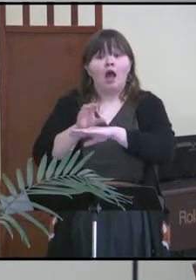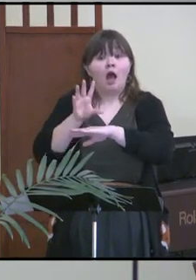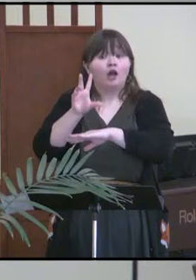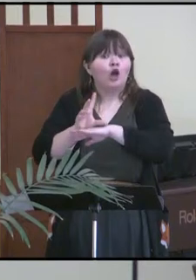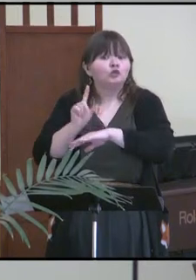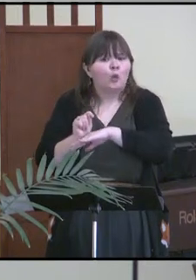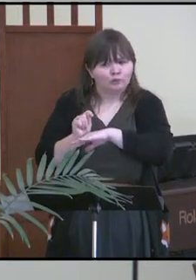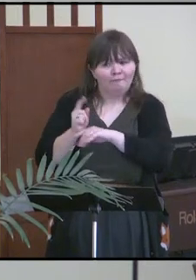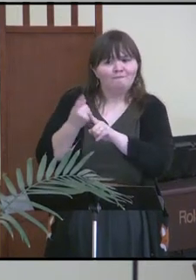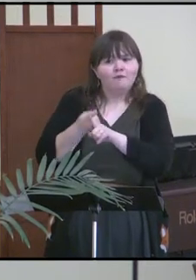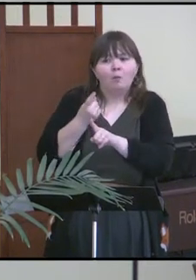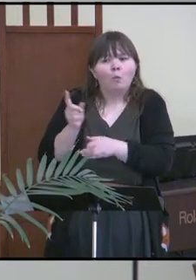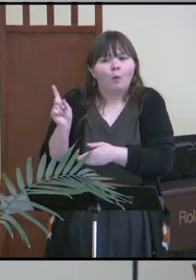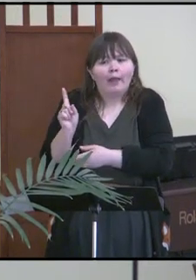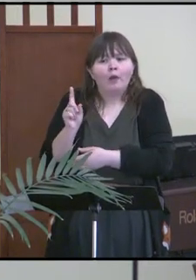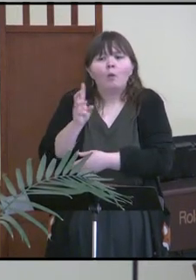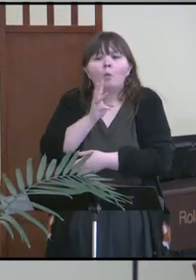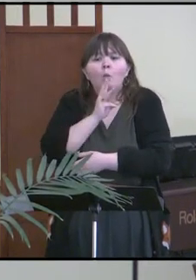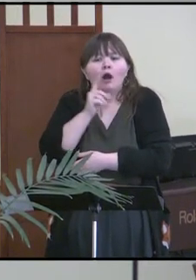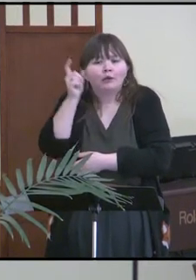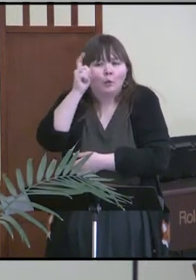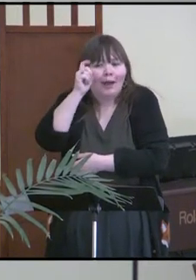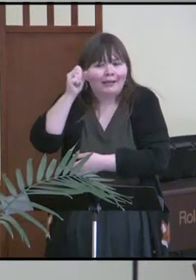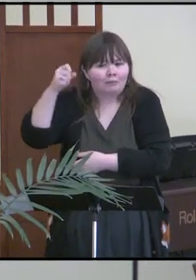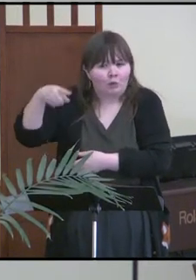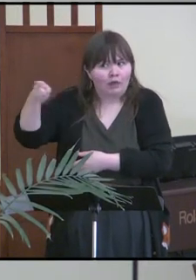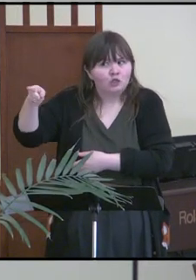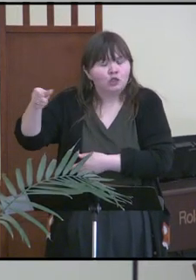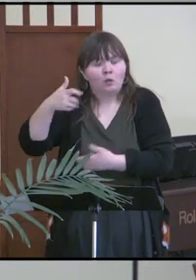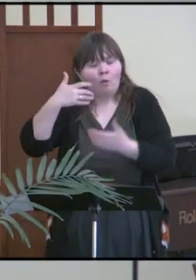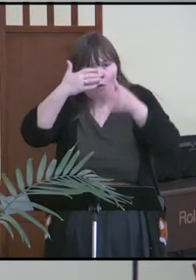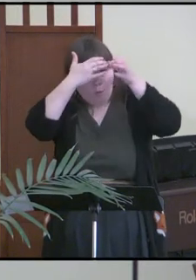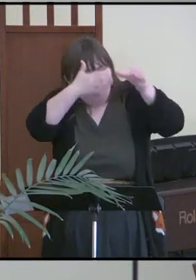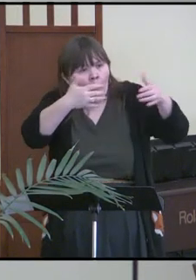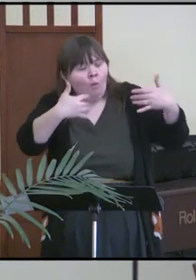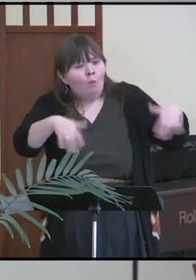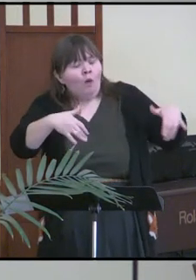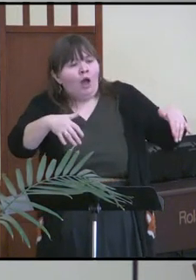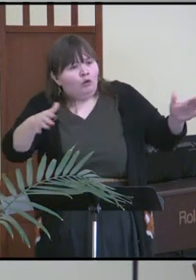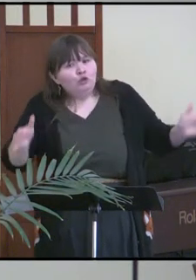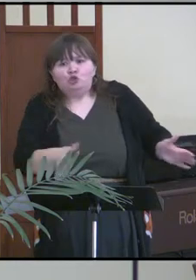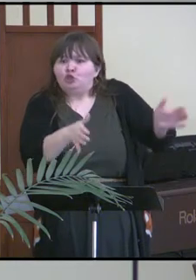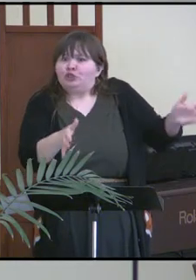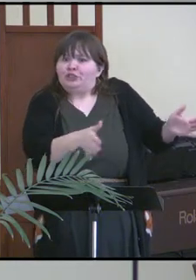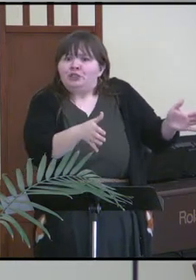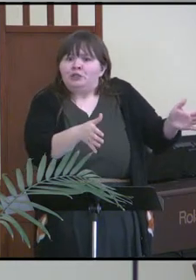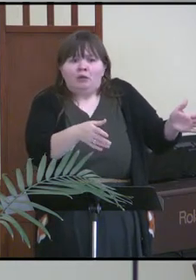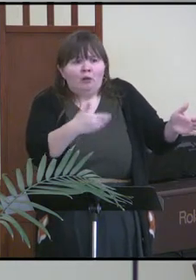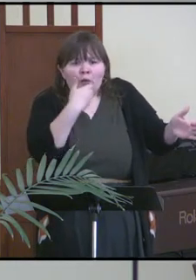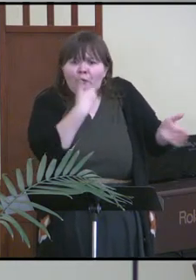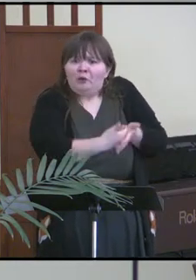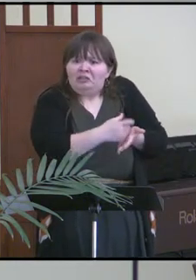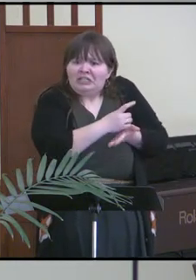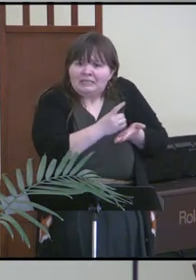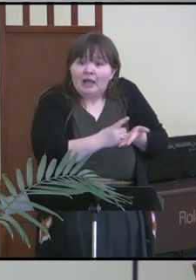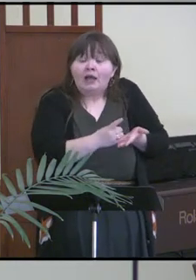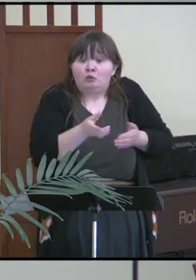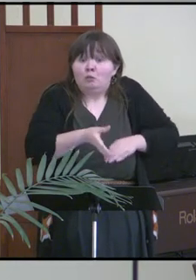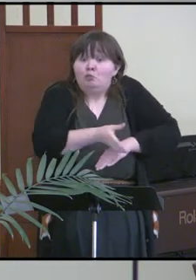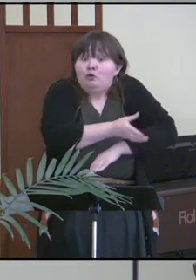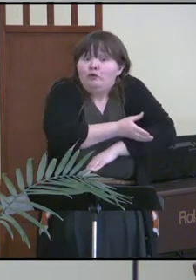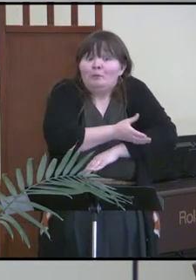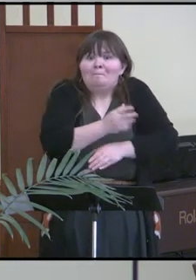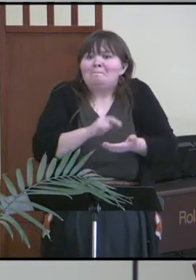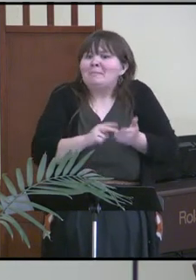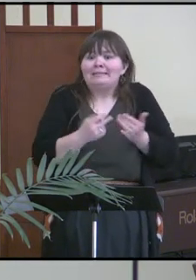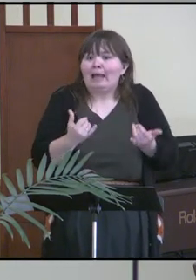at our design, and she was extremely encouraging, and our design was improved, which means we can